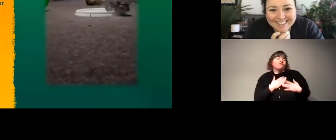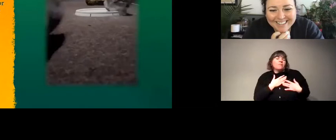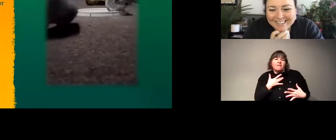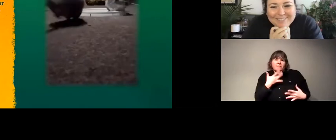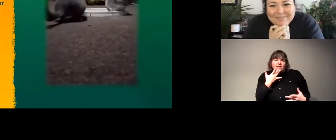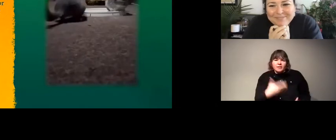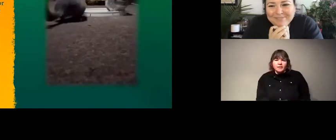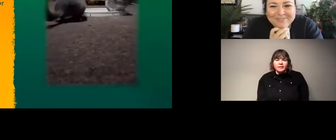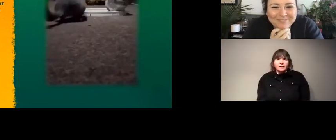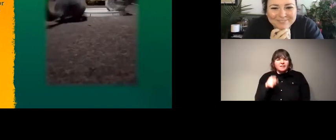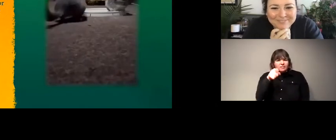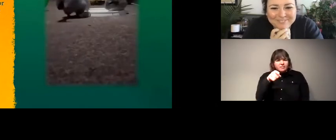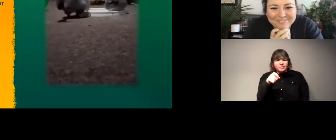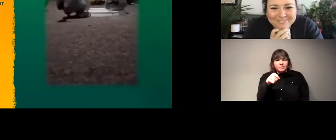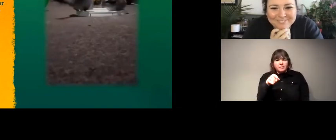So this right here is